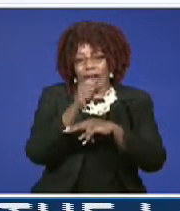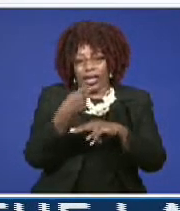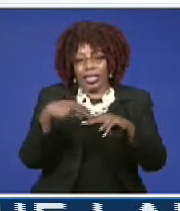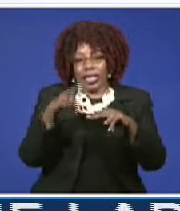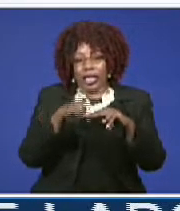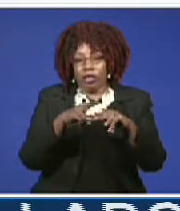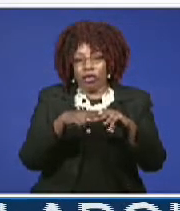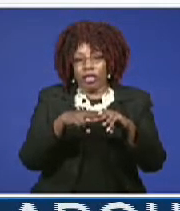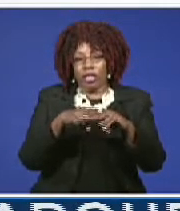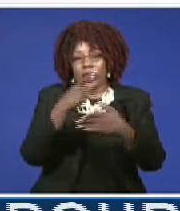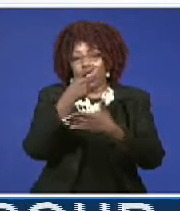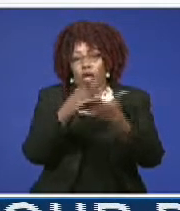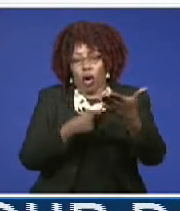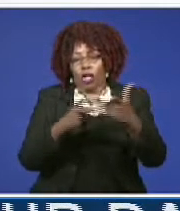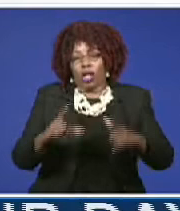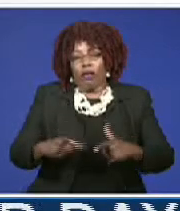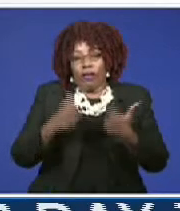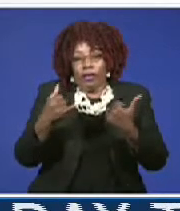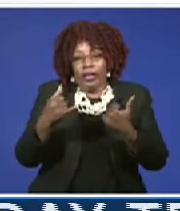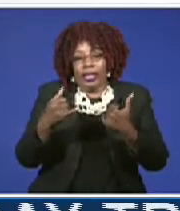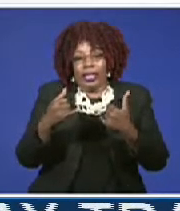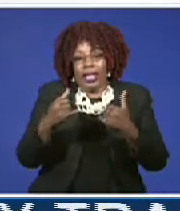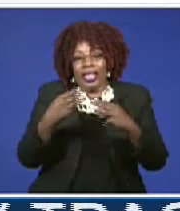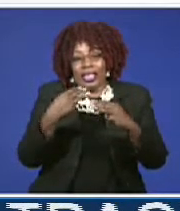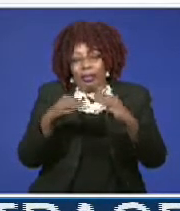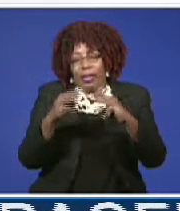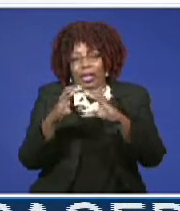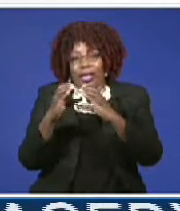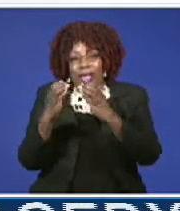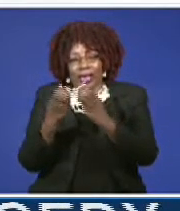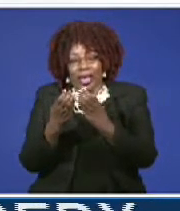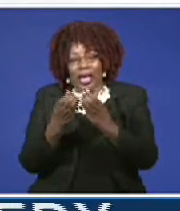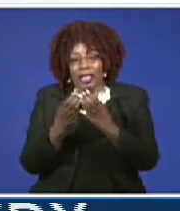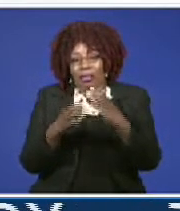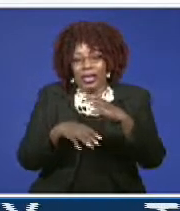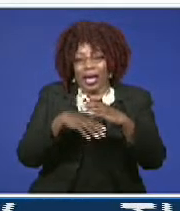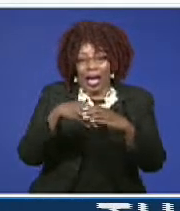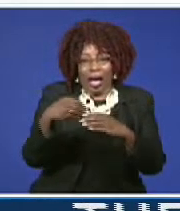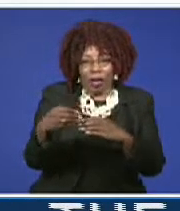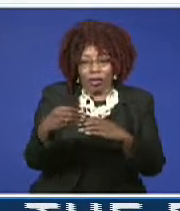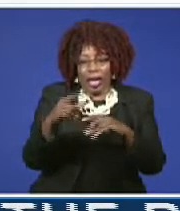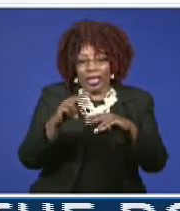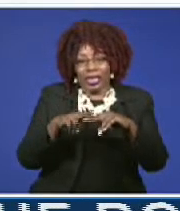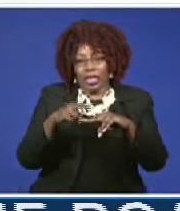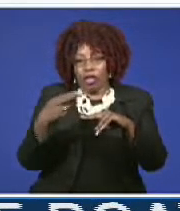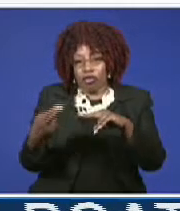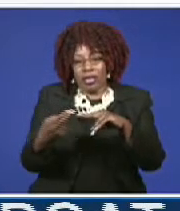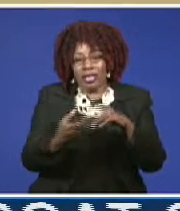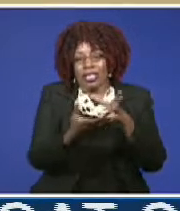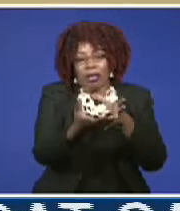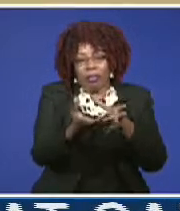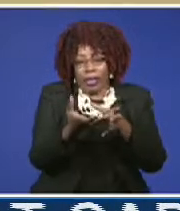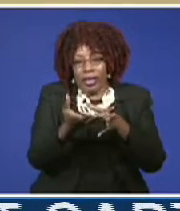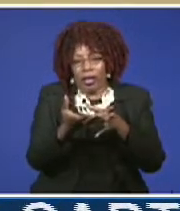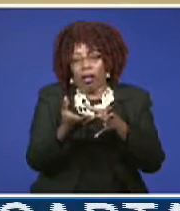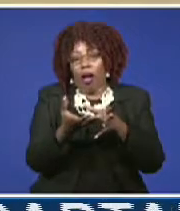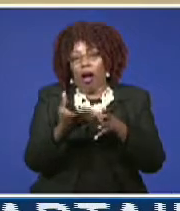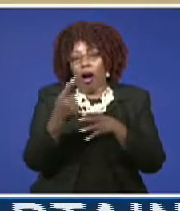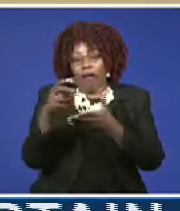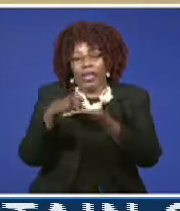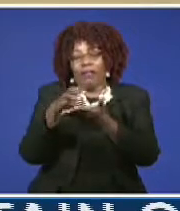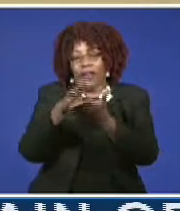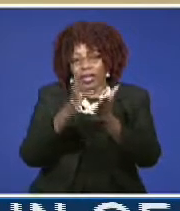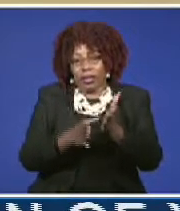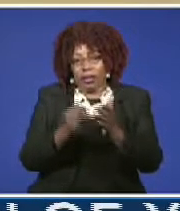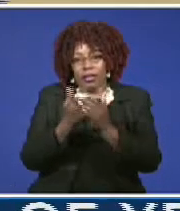increase in the cost of living, the middle class could be squeezed out, and it would decrease the Bahamas' appeal to investors. If an investor decides